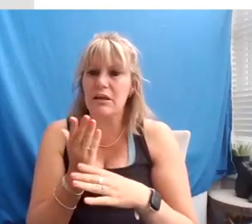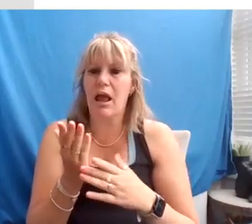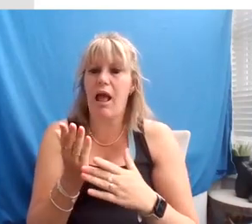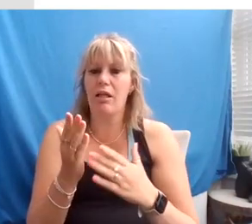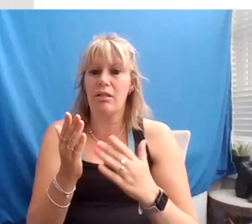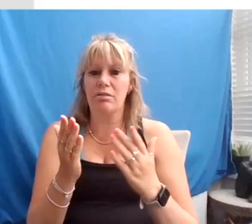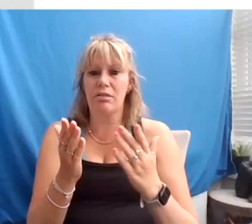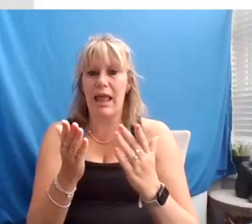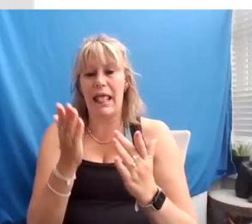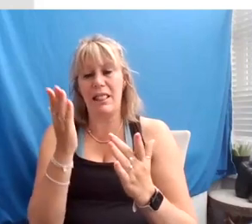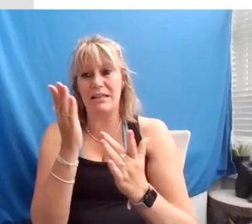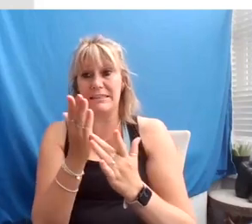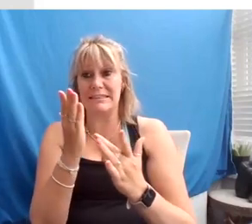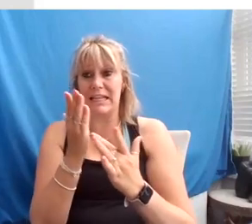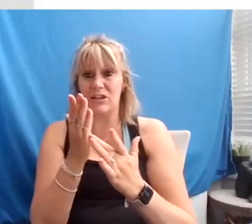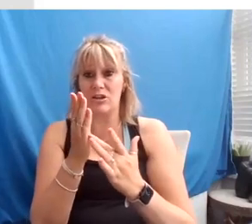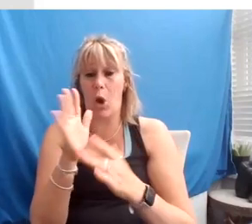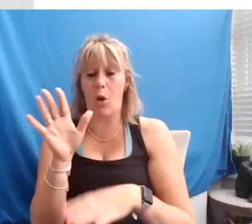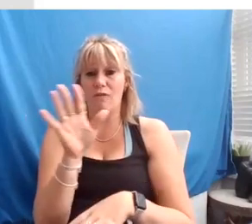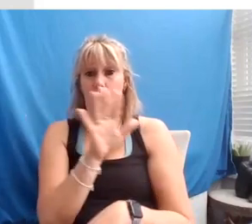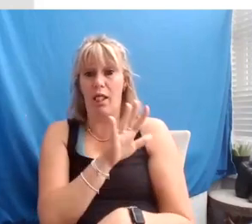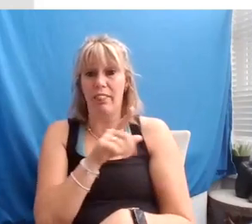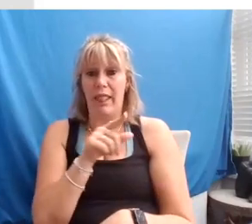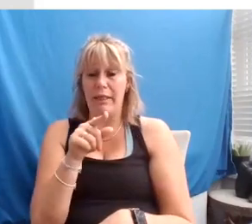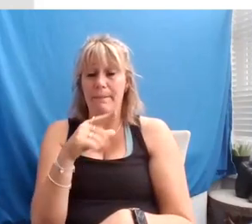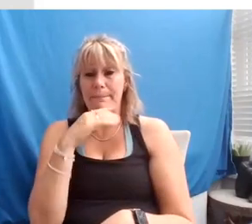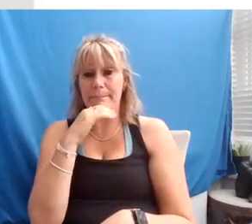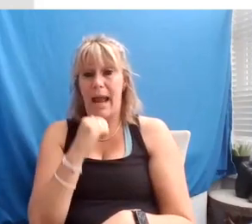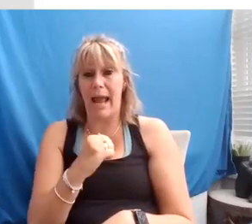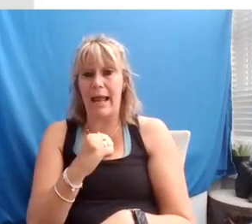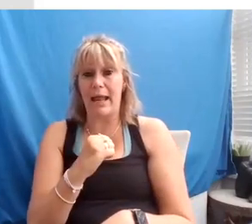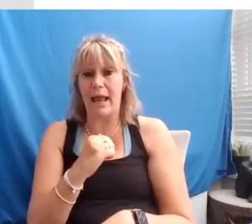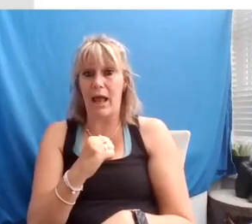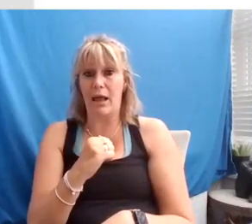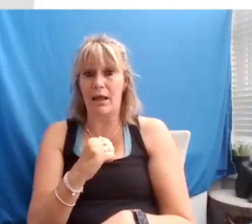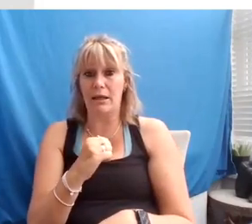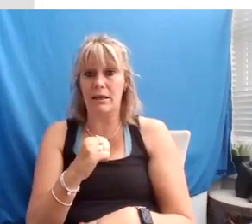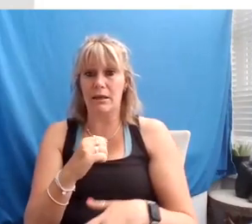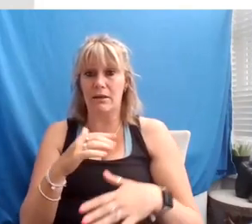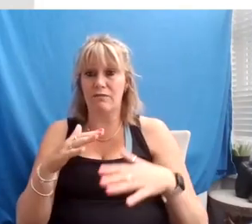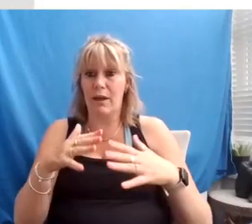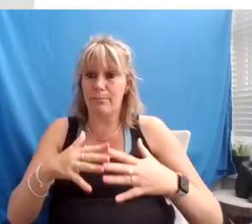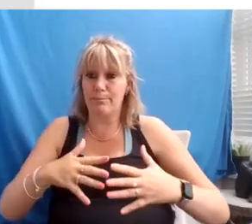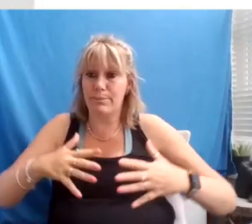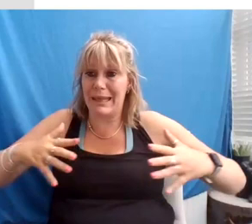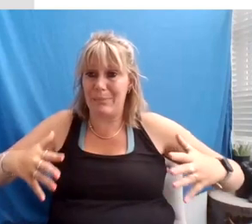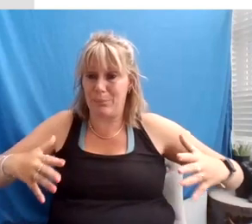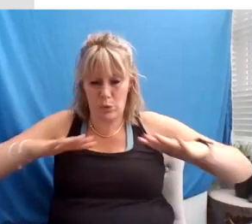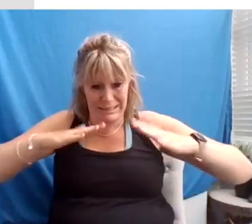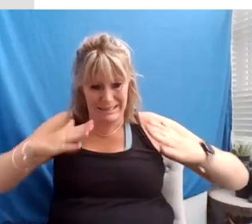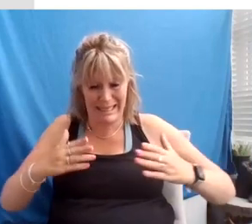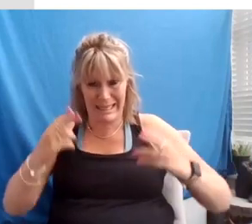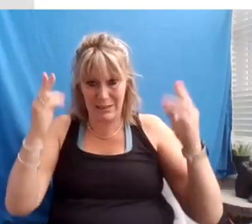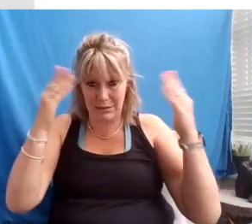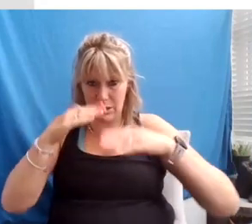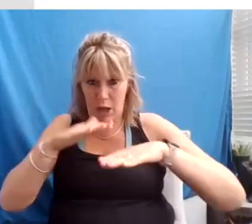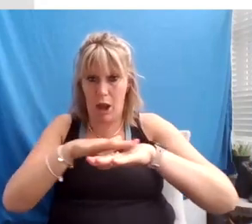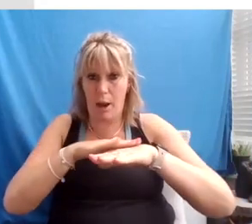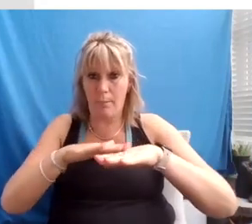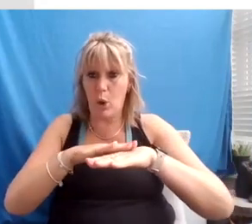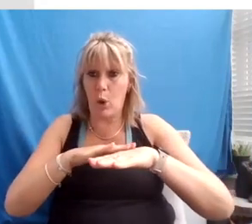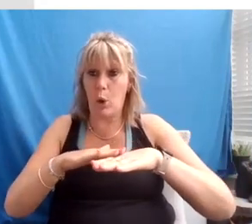or in the centre of all these leaf shapes, there's a man who has quite a big body in dark blue and like a brown